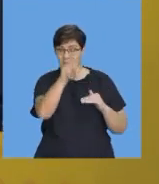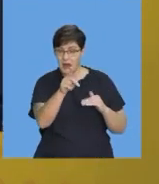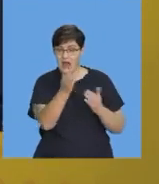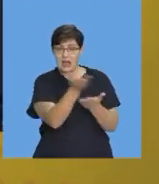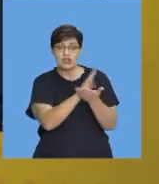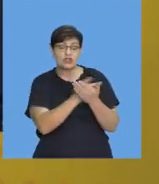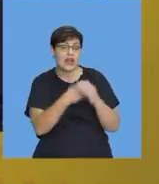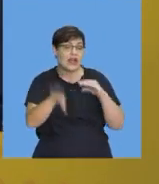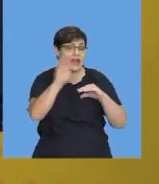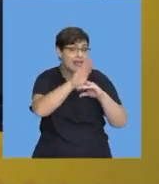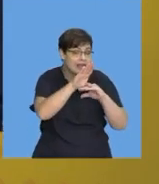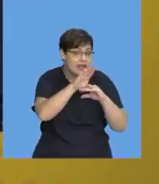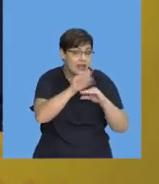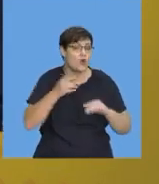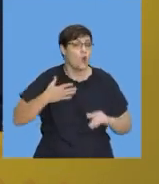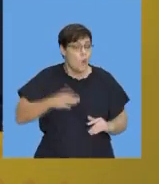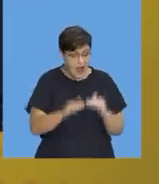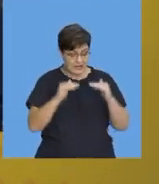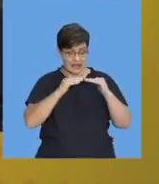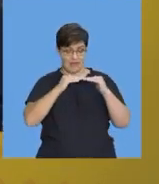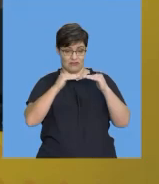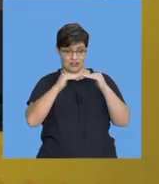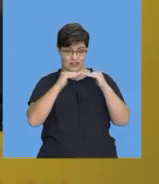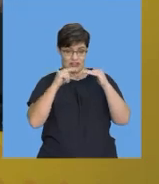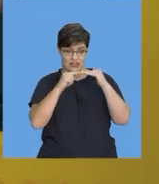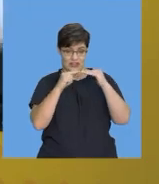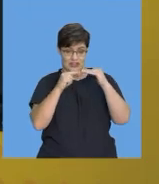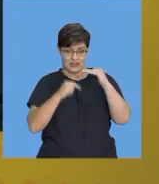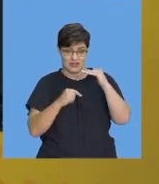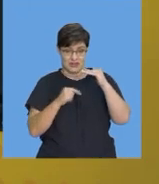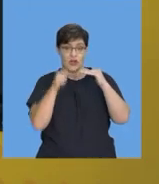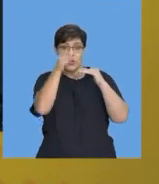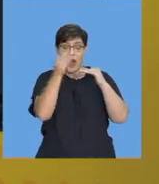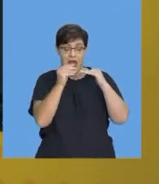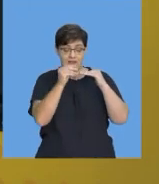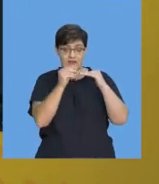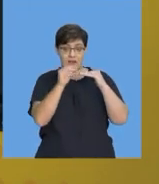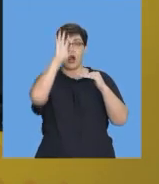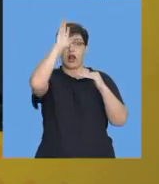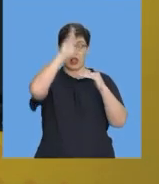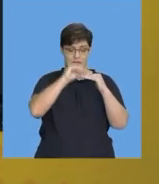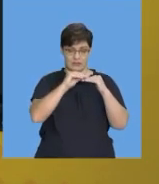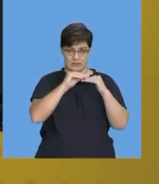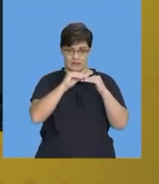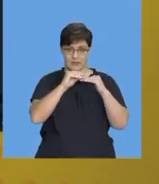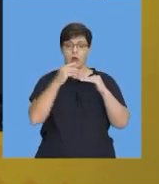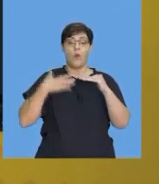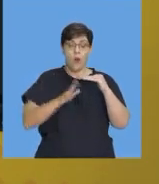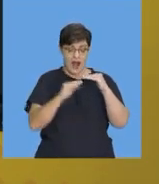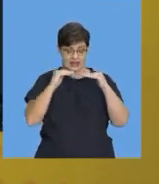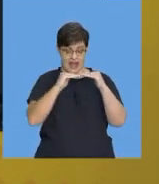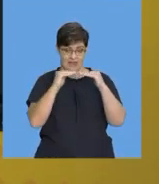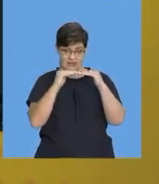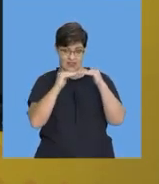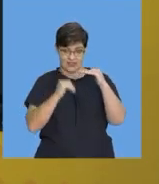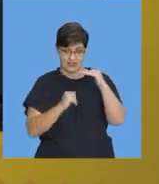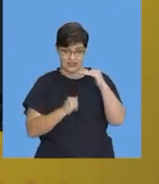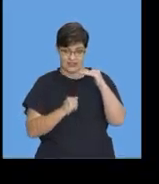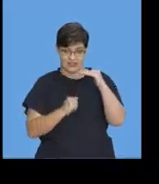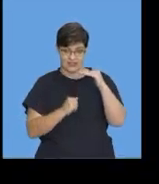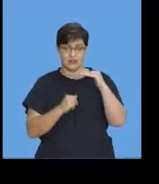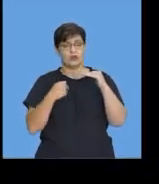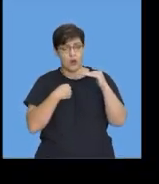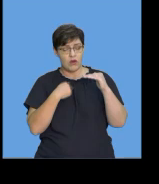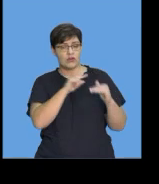Remember, with share capital, you want the average price. You've got the total price. You need the average price.